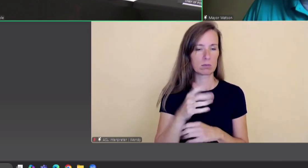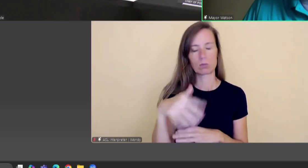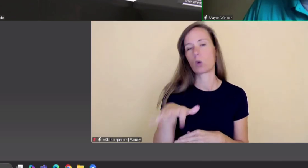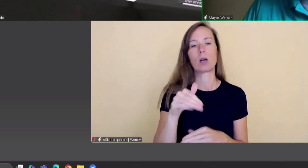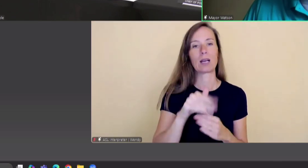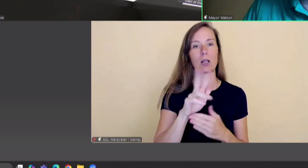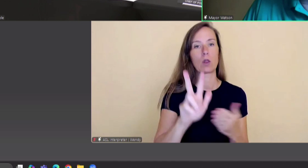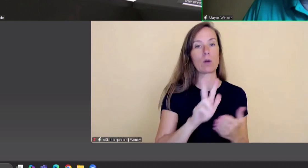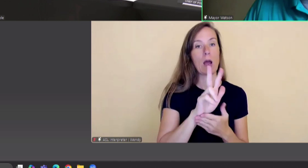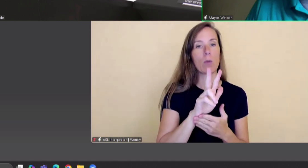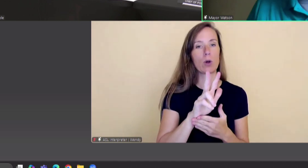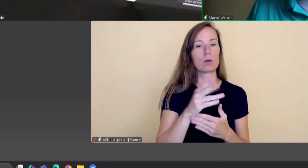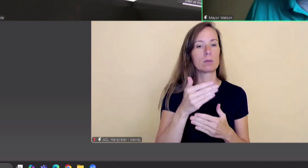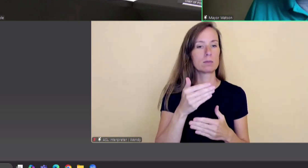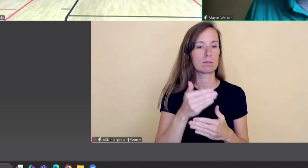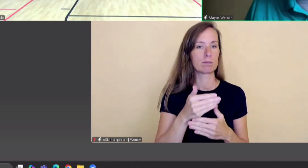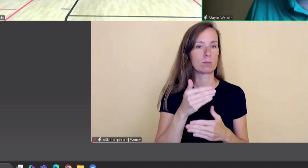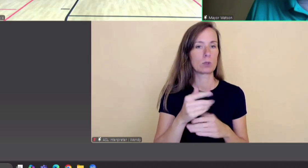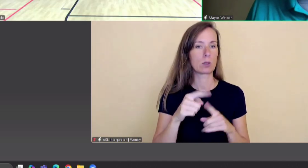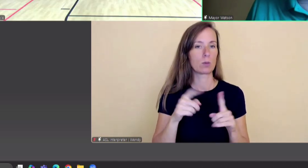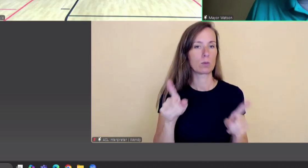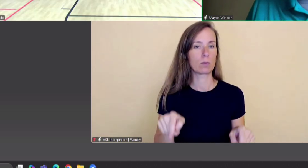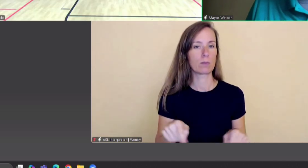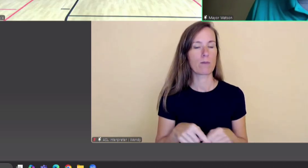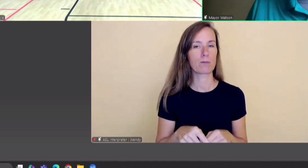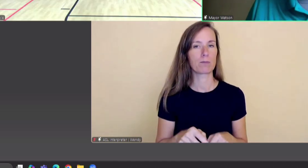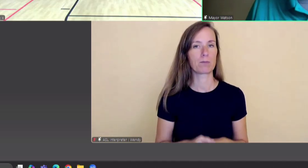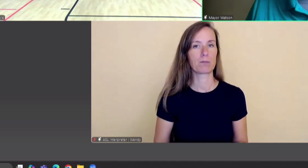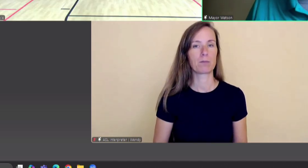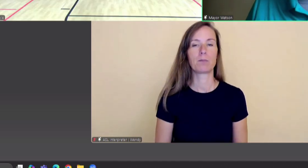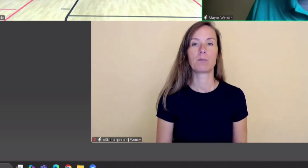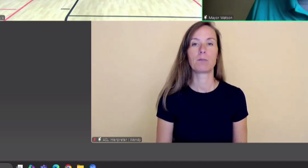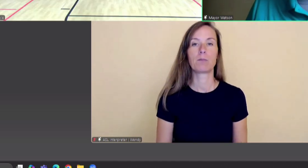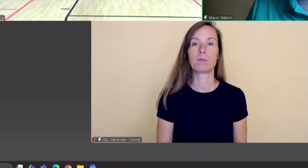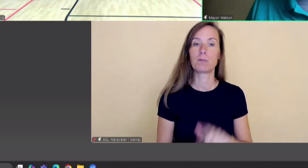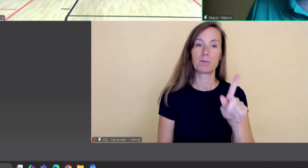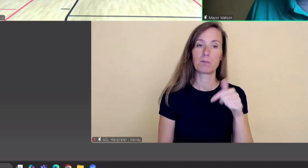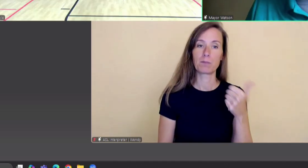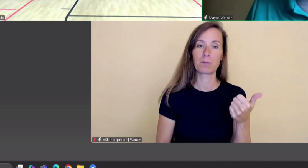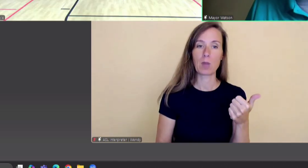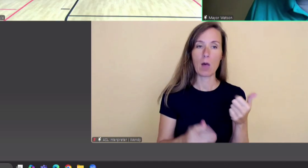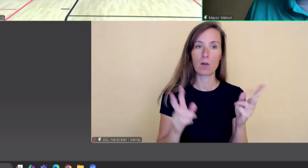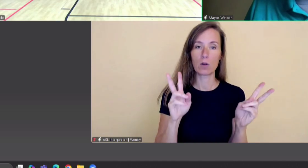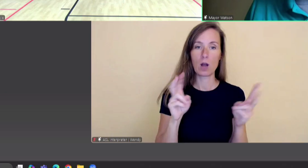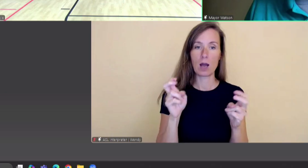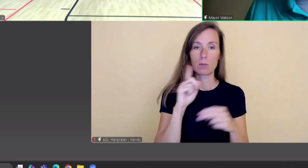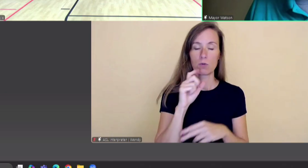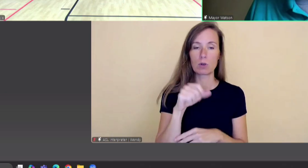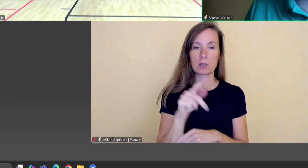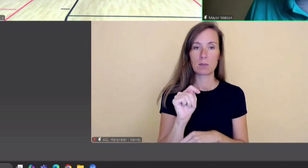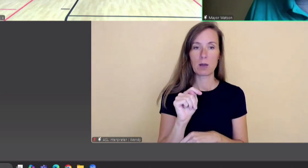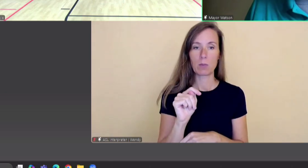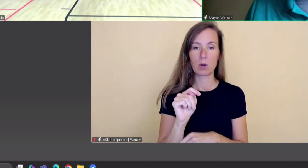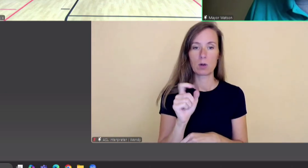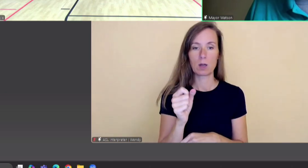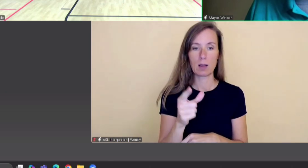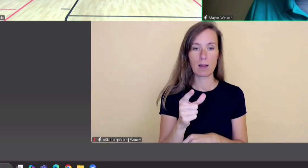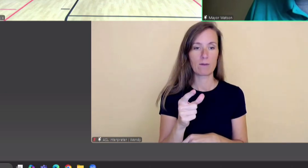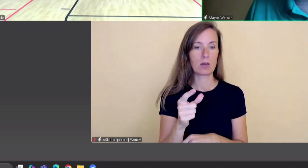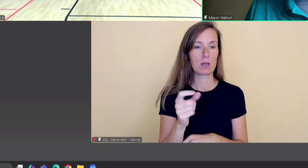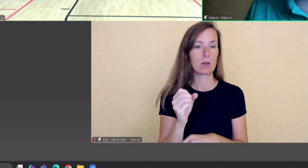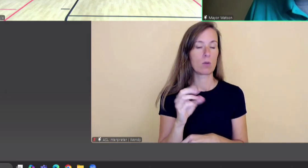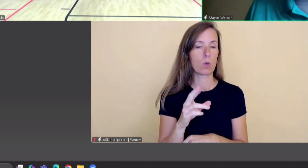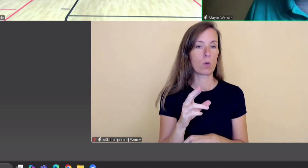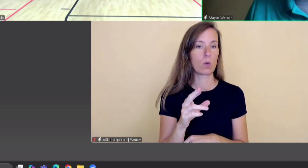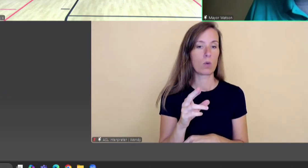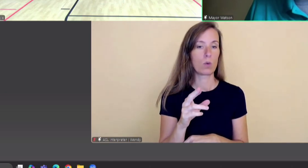Okay, I'll put that on there, on that line. Any other items for September 11 or September 25 work session